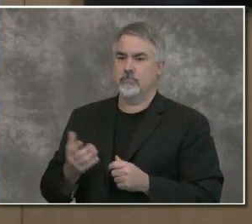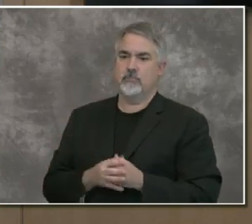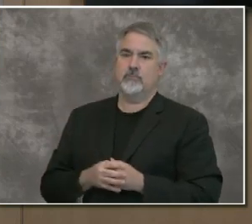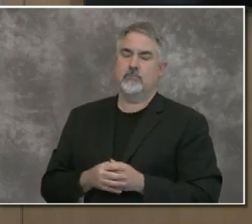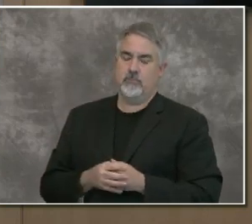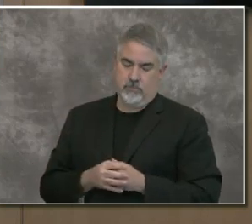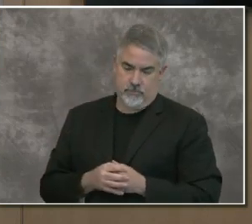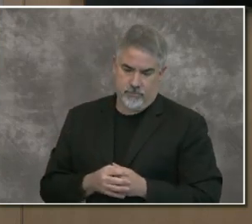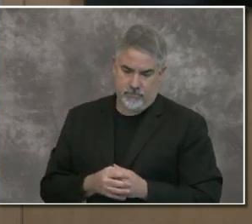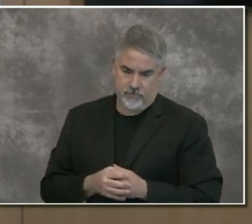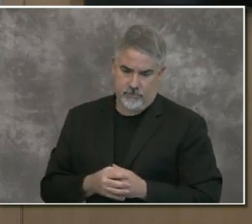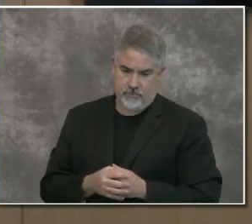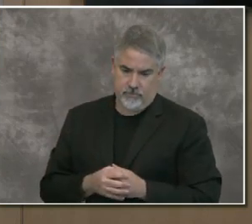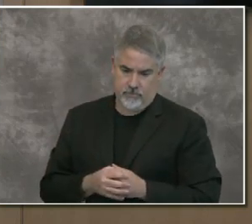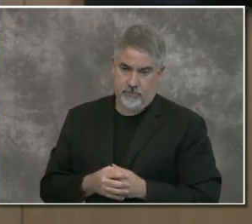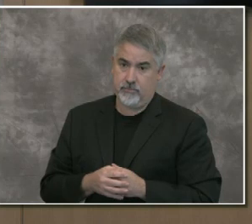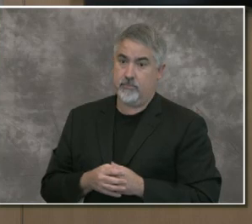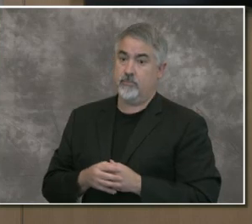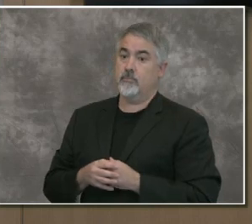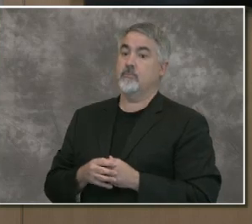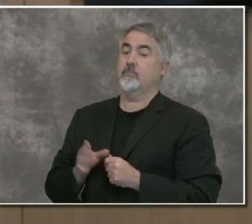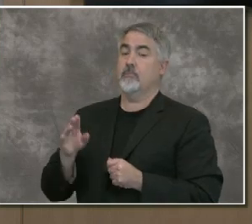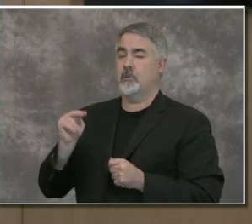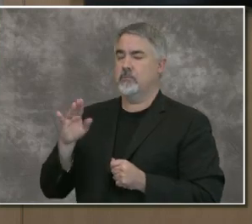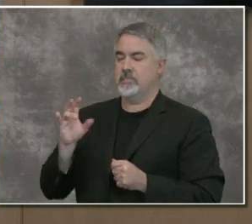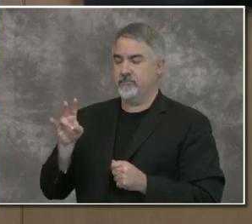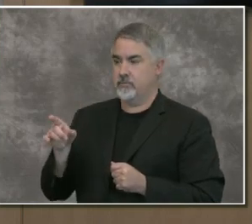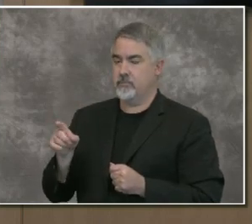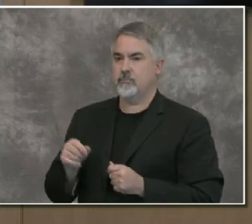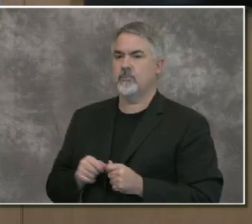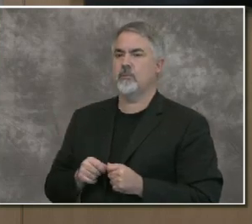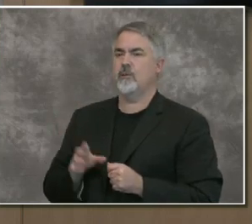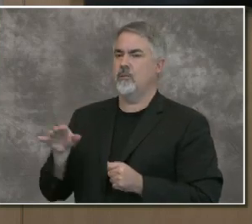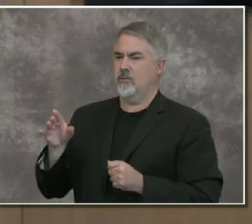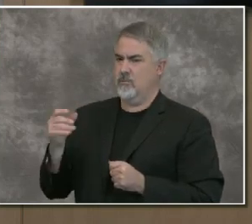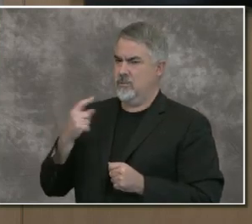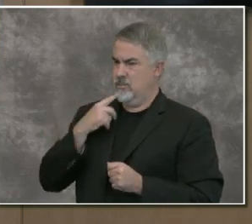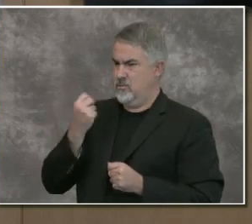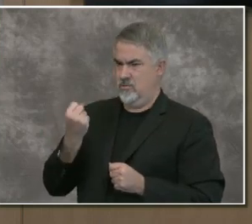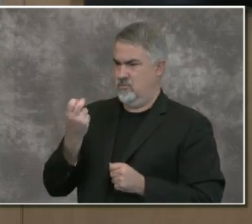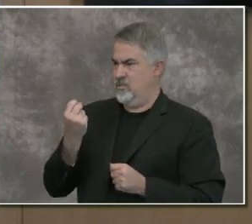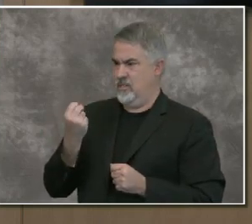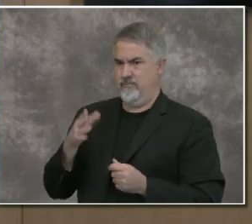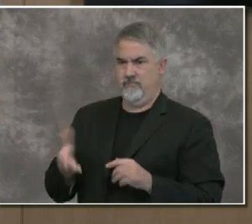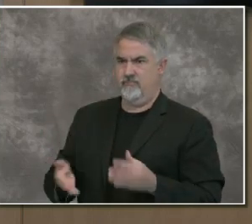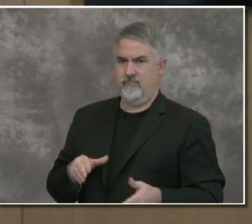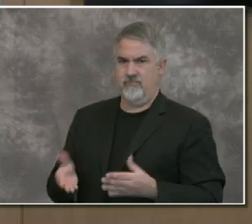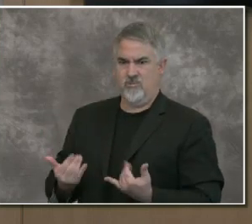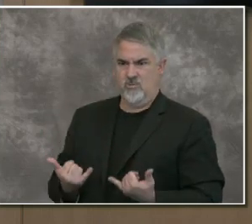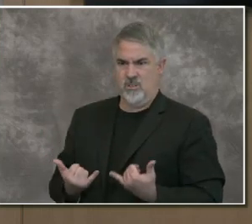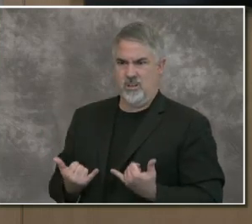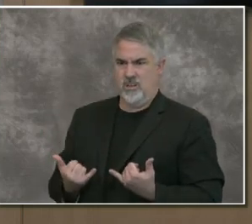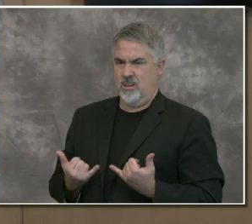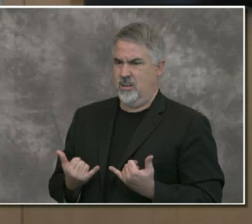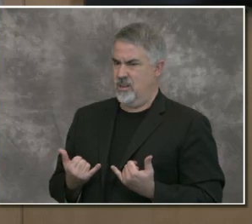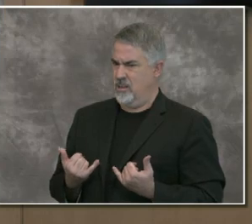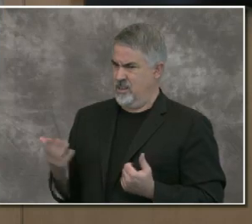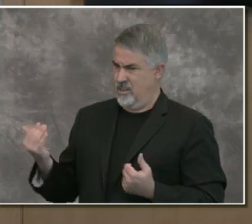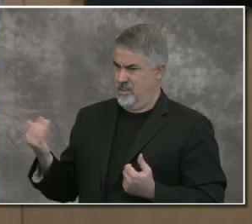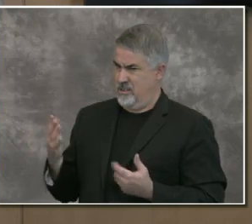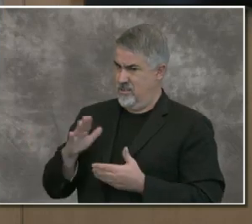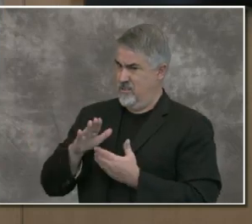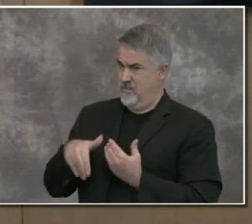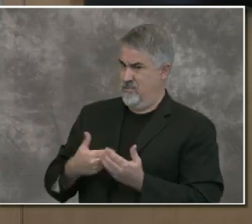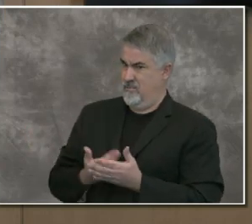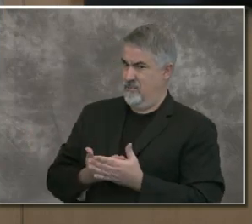Hi there, this is Priya from NBC 7. The 12 deaths that you reported today, can you just put that into context? Are all these